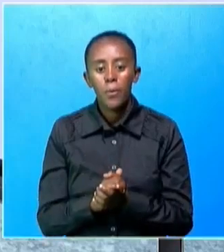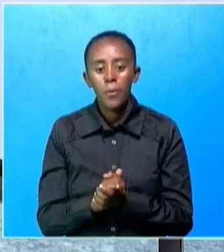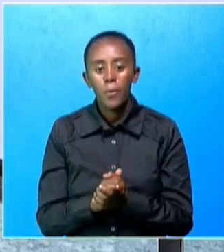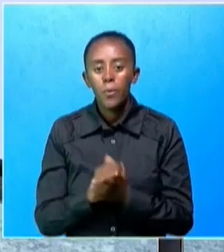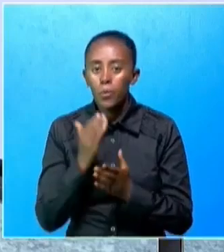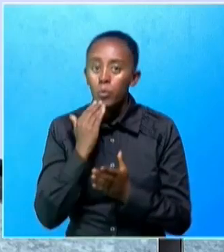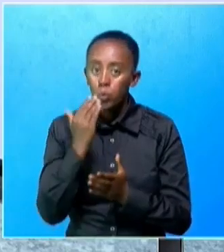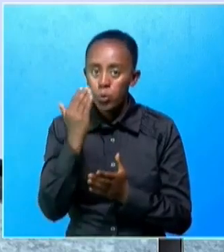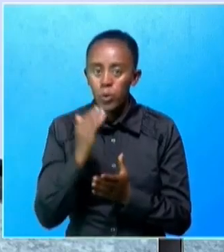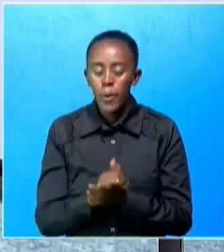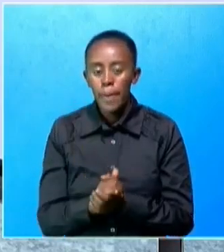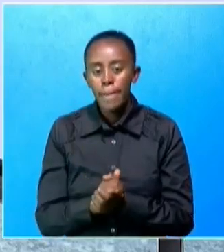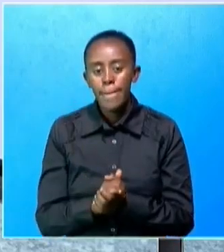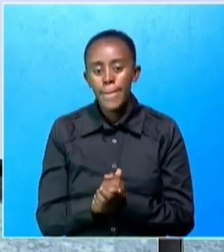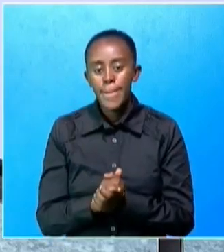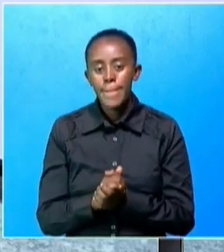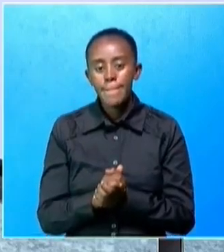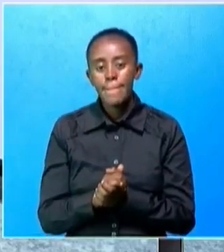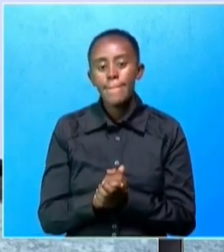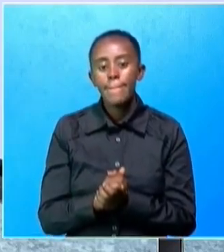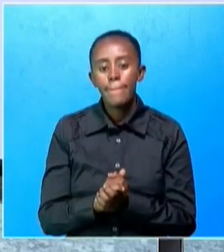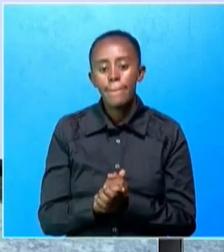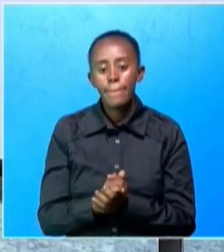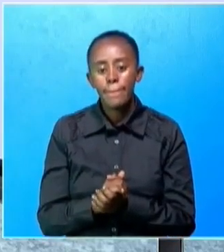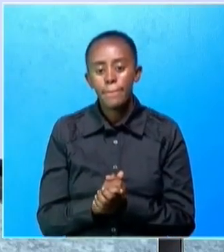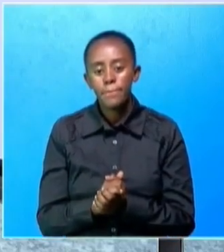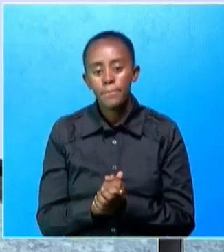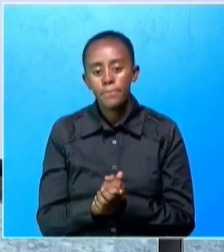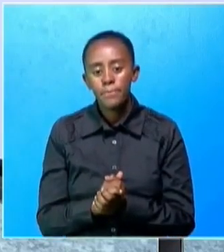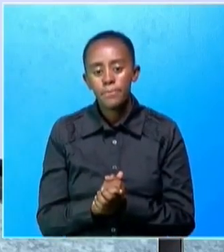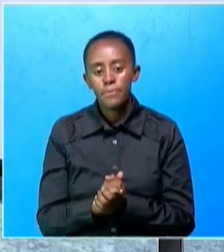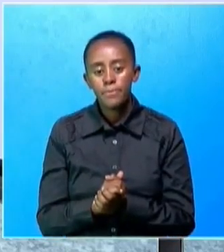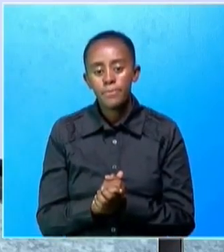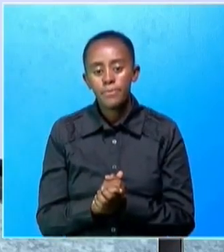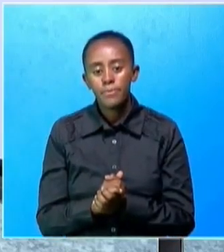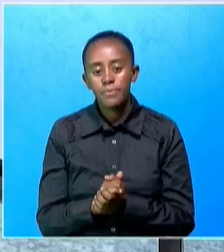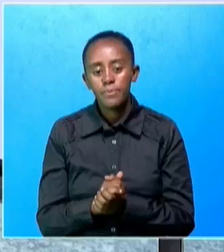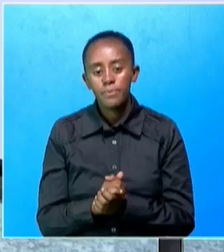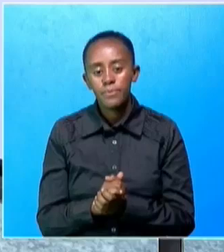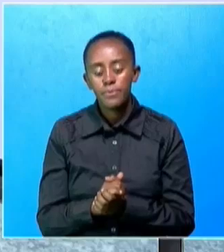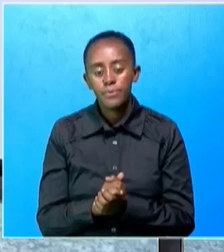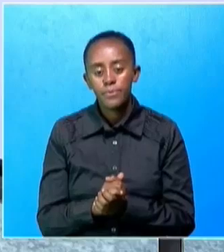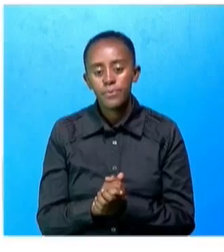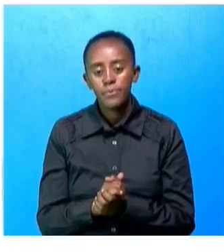Good. Yeah. When it comes here now,